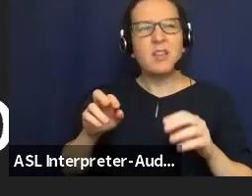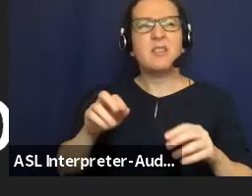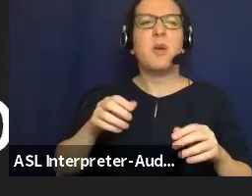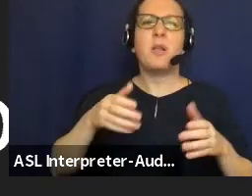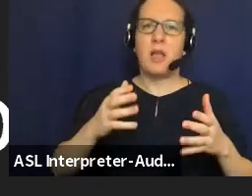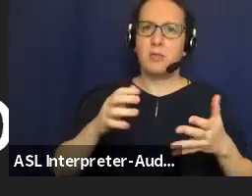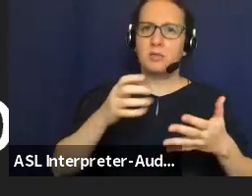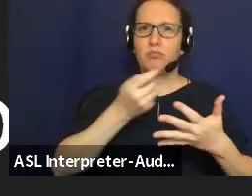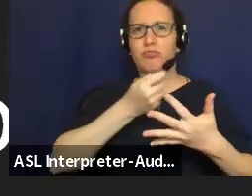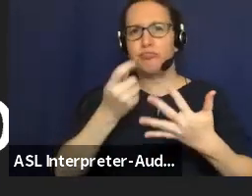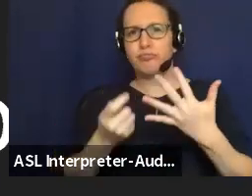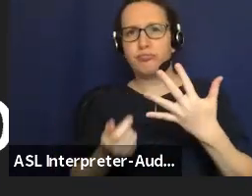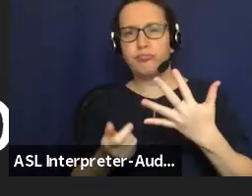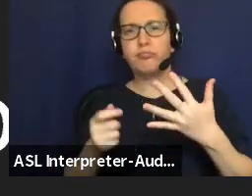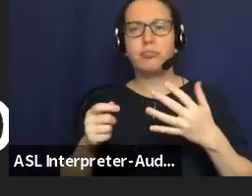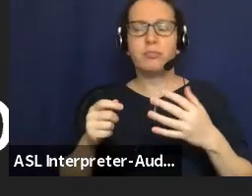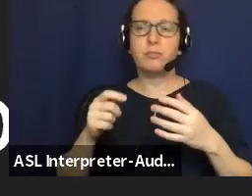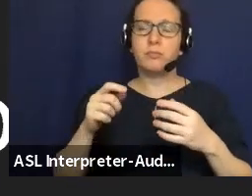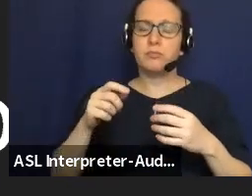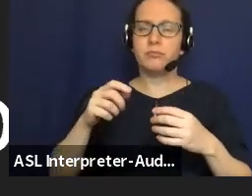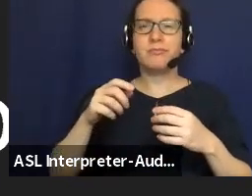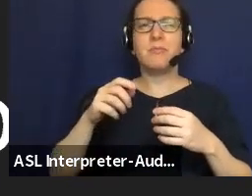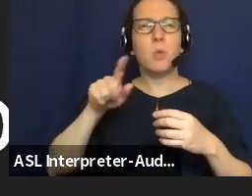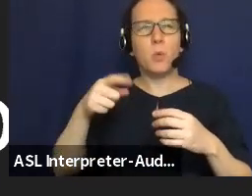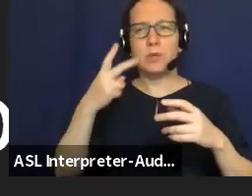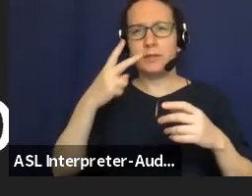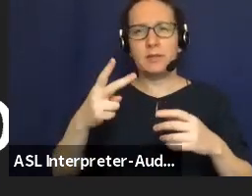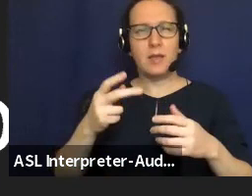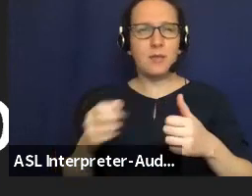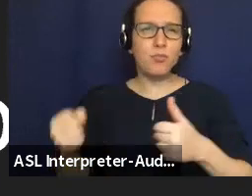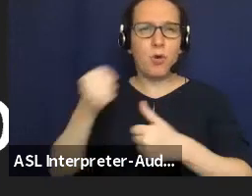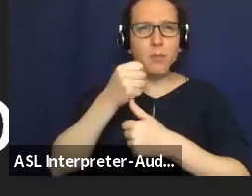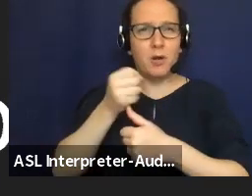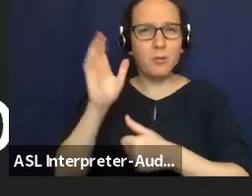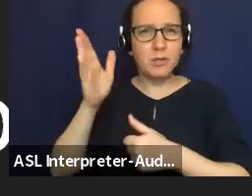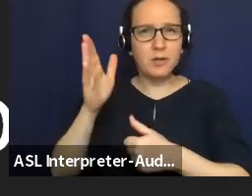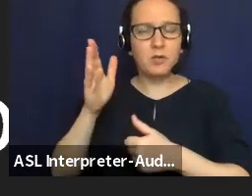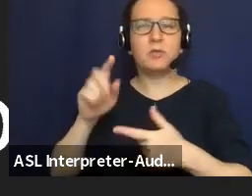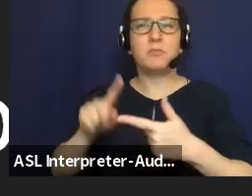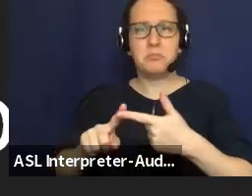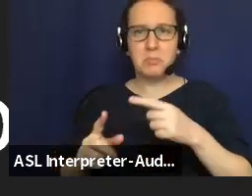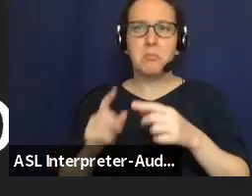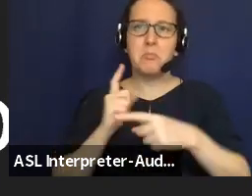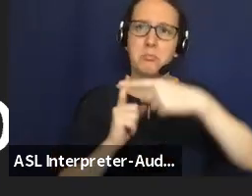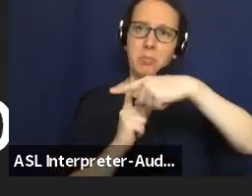all you're seeing is the primary presenters and the interpreters. And if you go to the next slide.